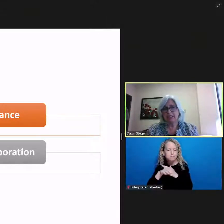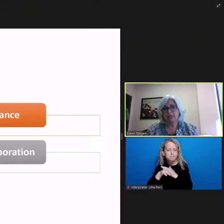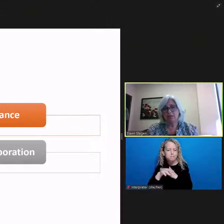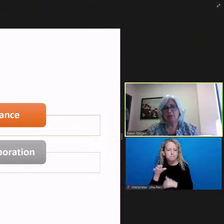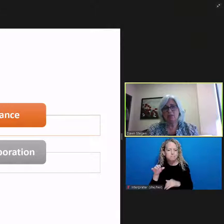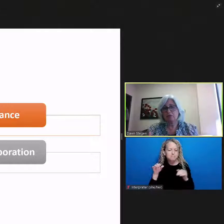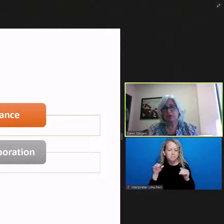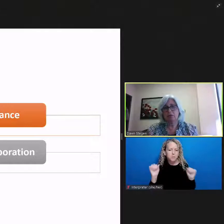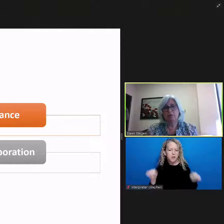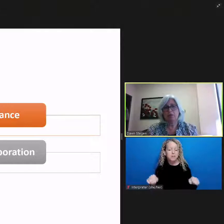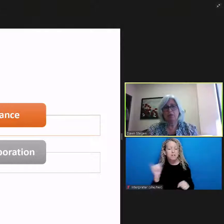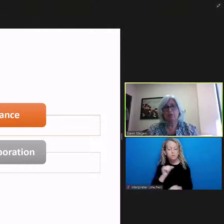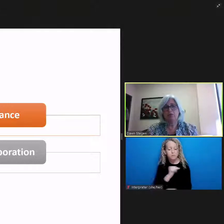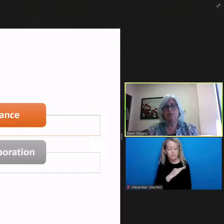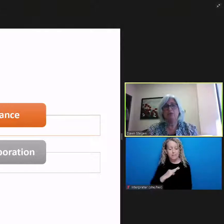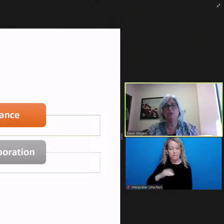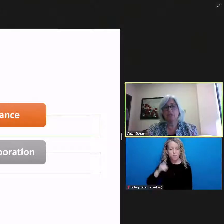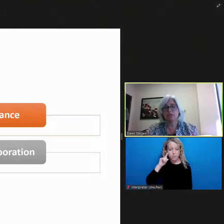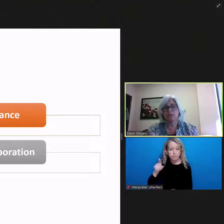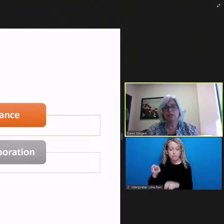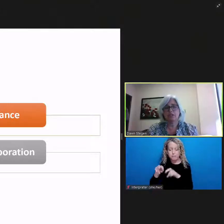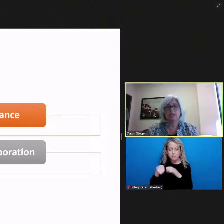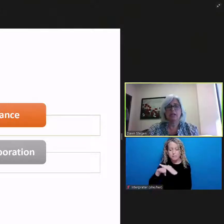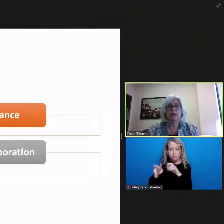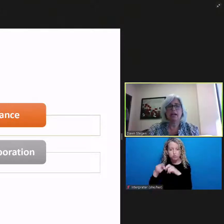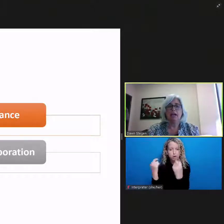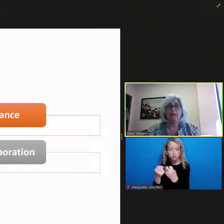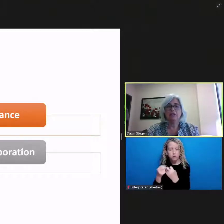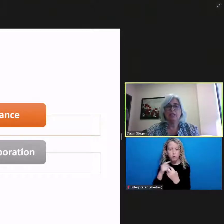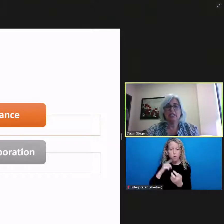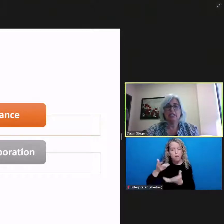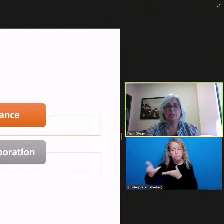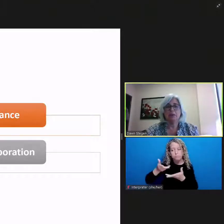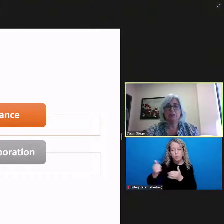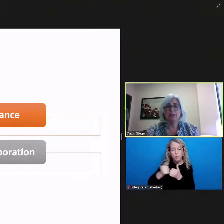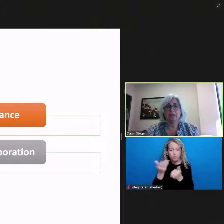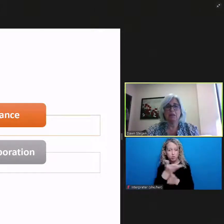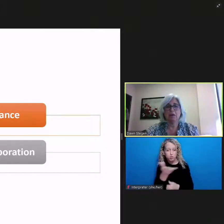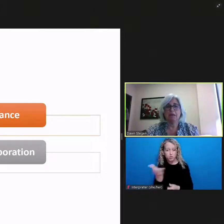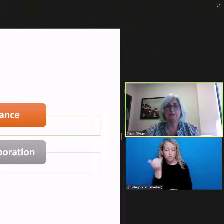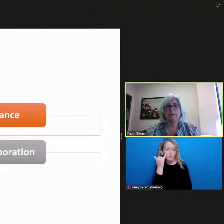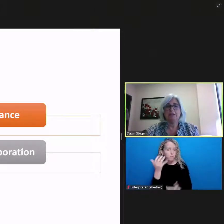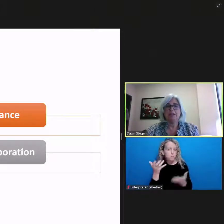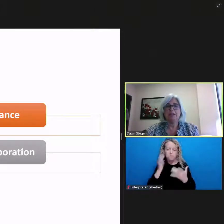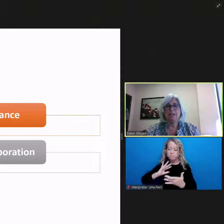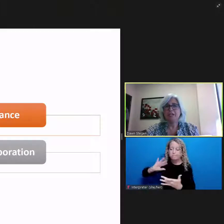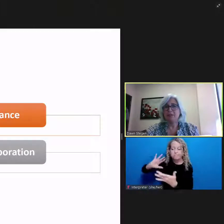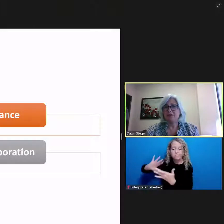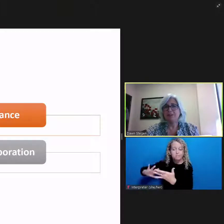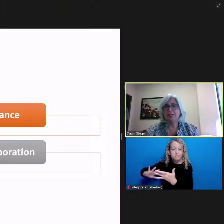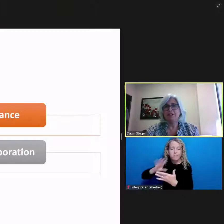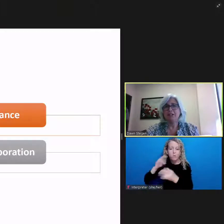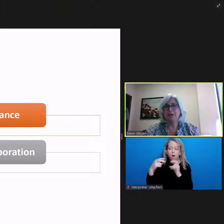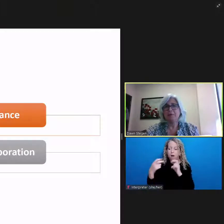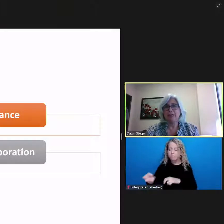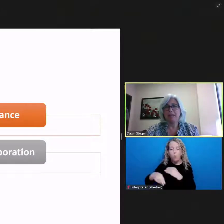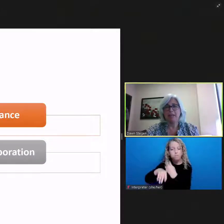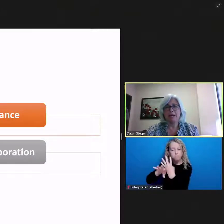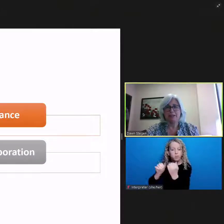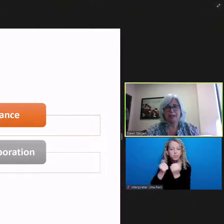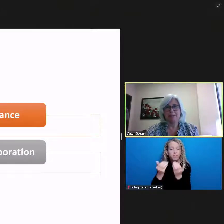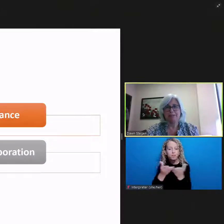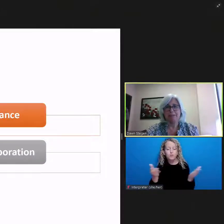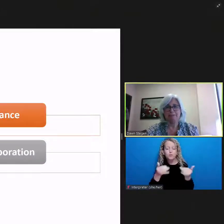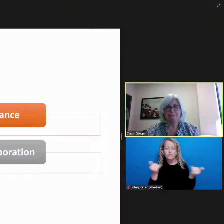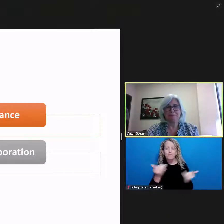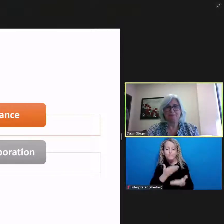be pleased, of course, to follow up with you for further discussion after today's webinar as well. So thanks very much, and I'll pass it